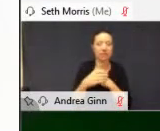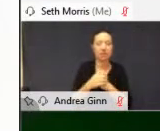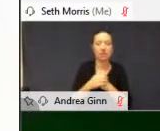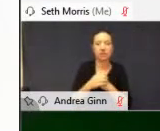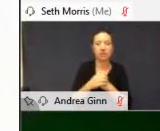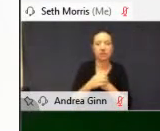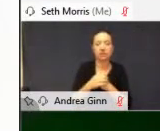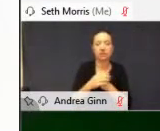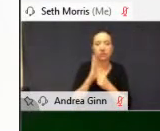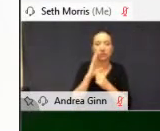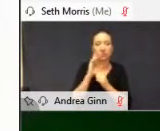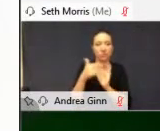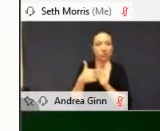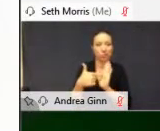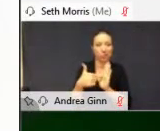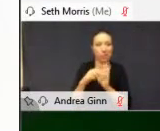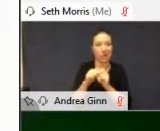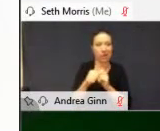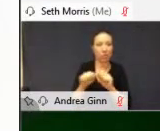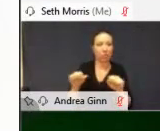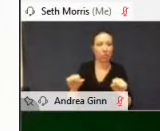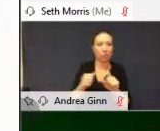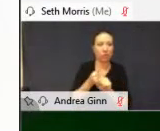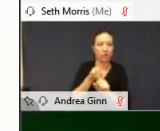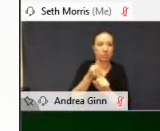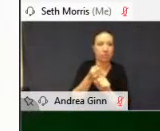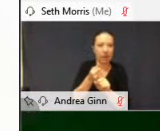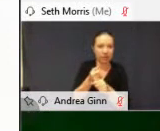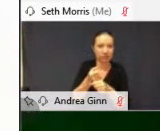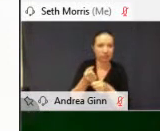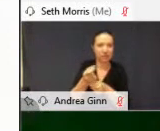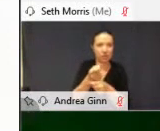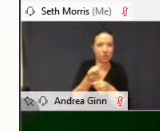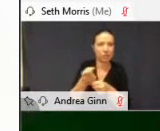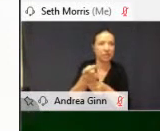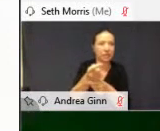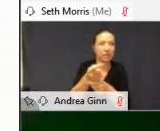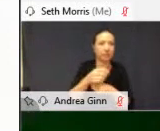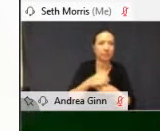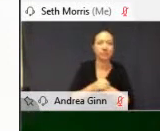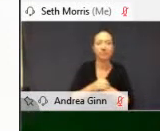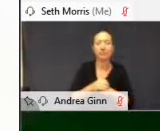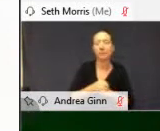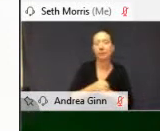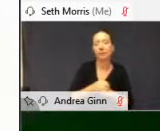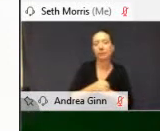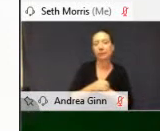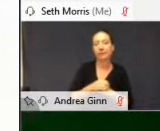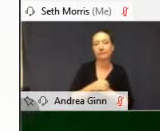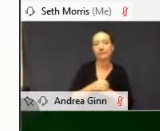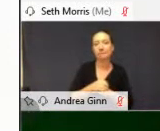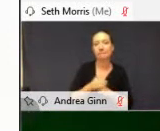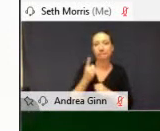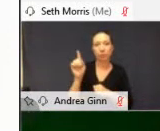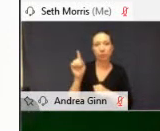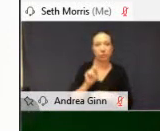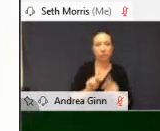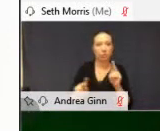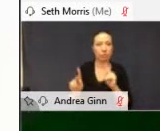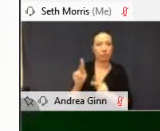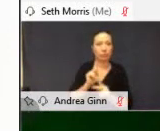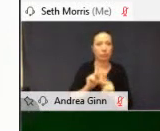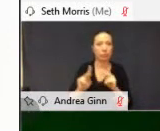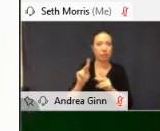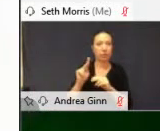potential impact that we could have on an annual basis in terms of savings for New Mexicans who are low